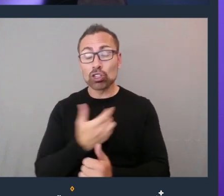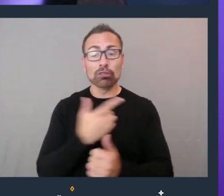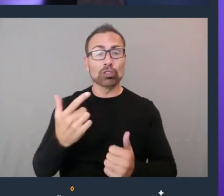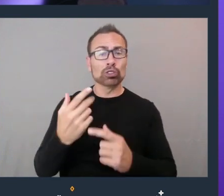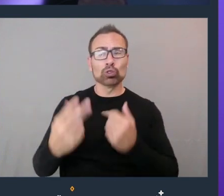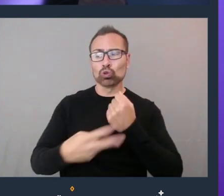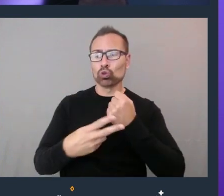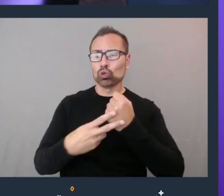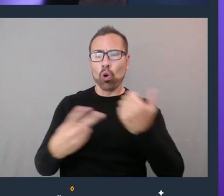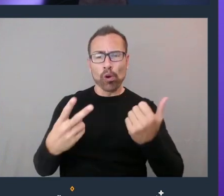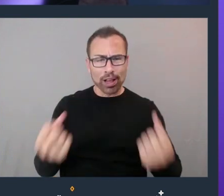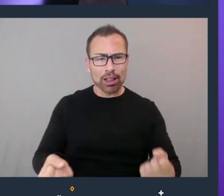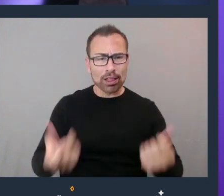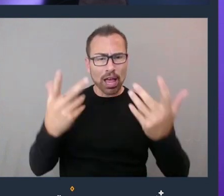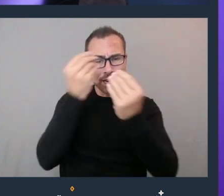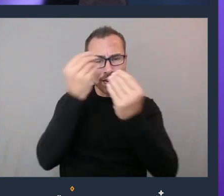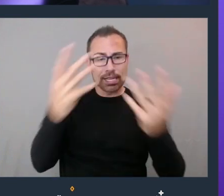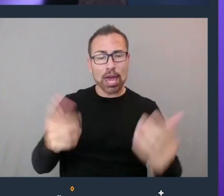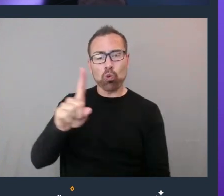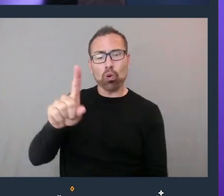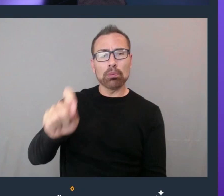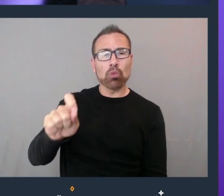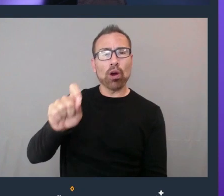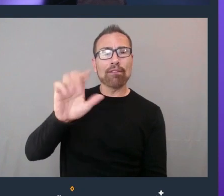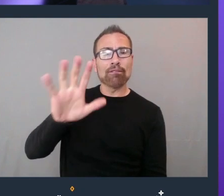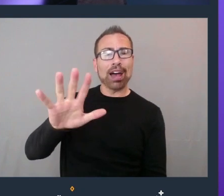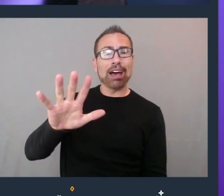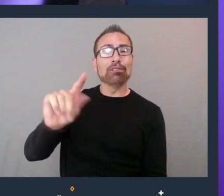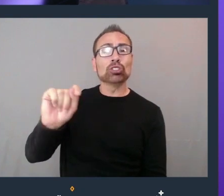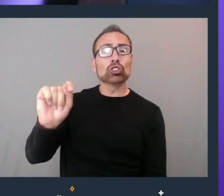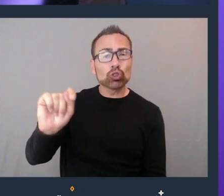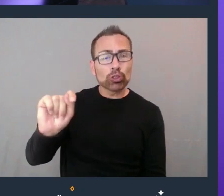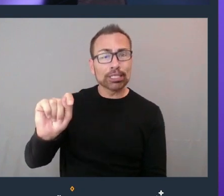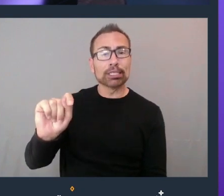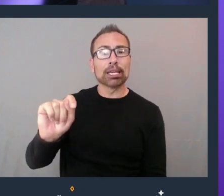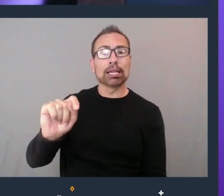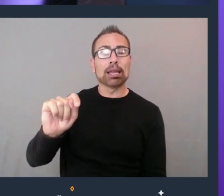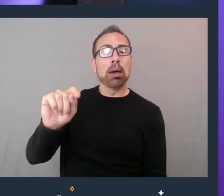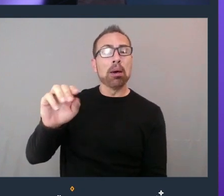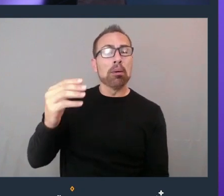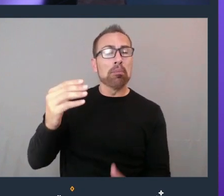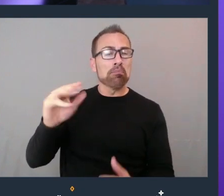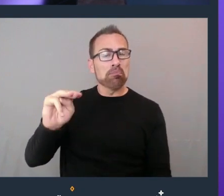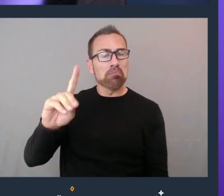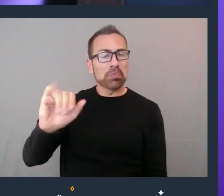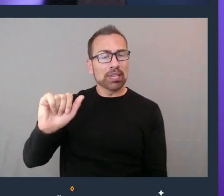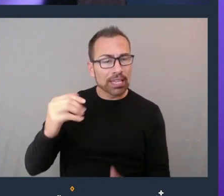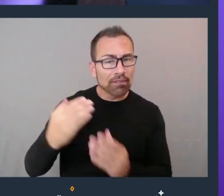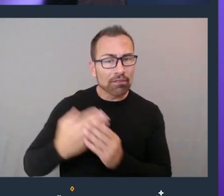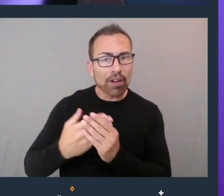1.5 trillion media files on S3. They have more than 300 million daily active